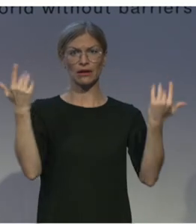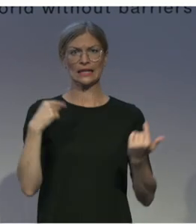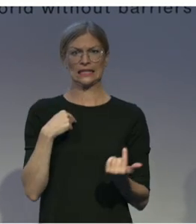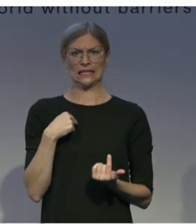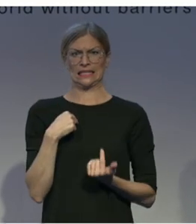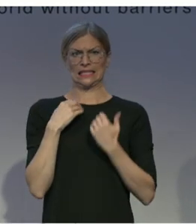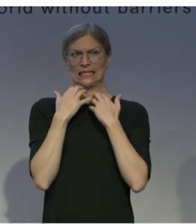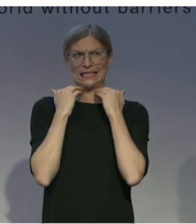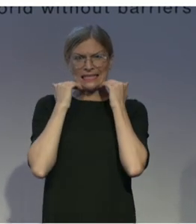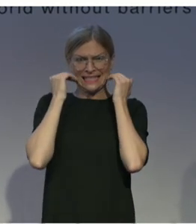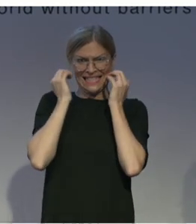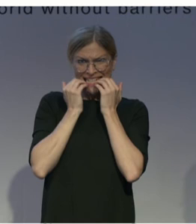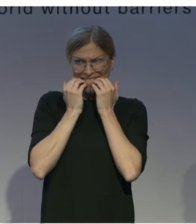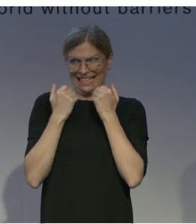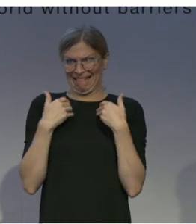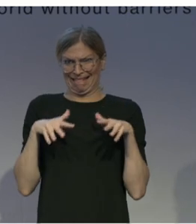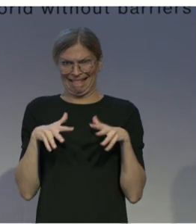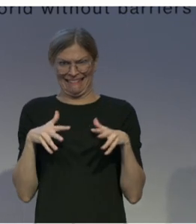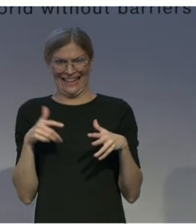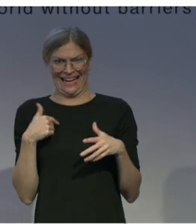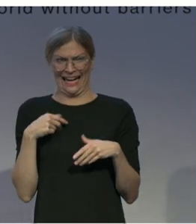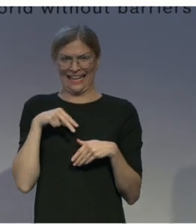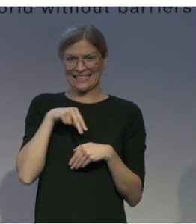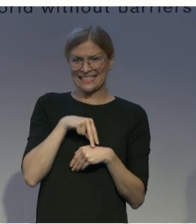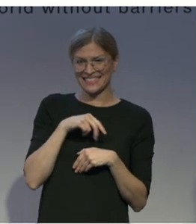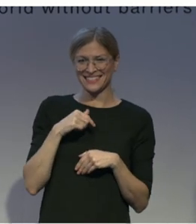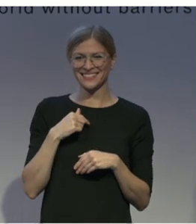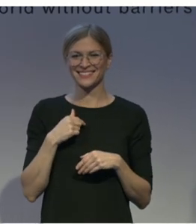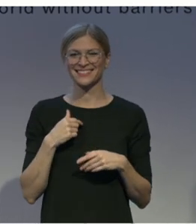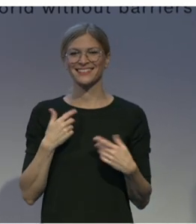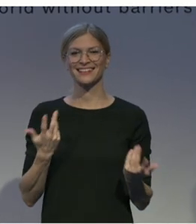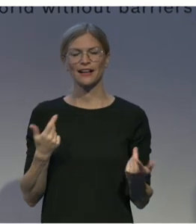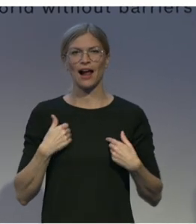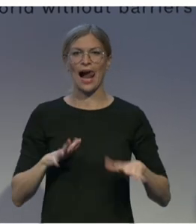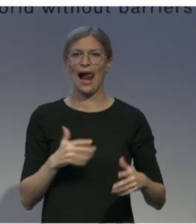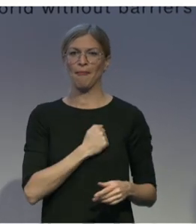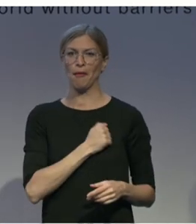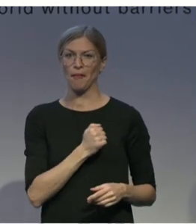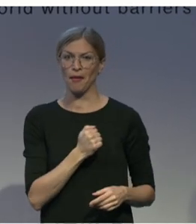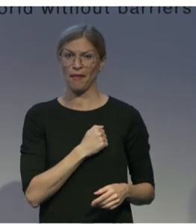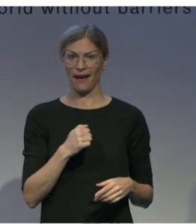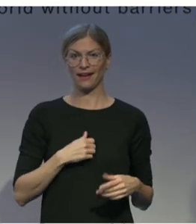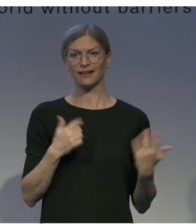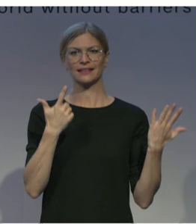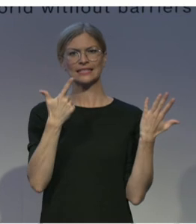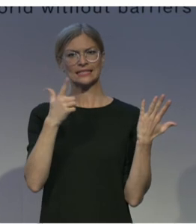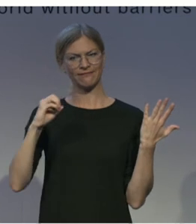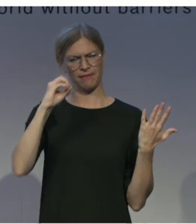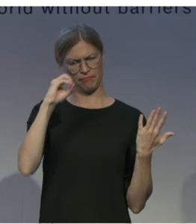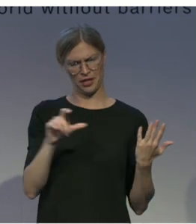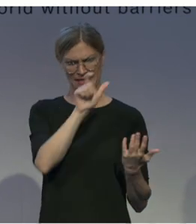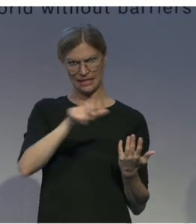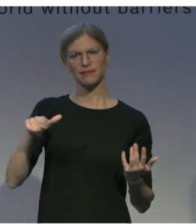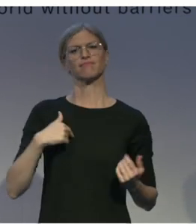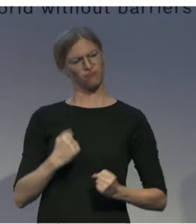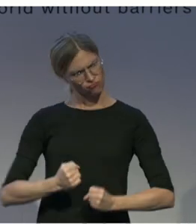many people are afraid of public speaking, but then always very excited because 70% of the people who we've trained throughout the day, after one day of training, come up to